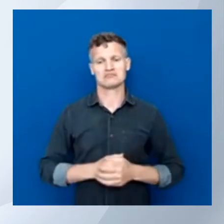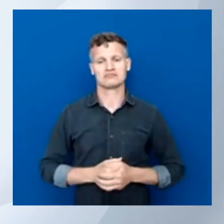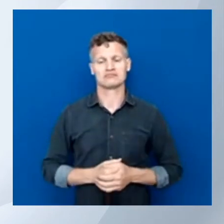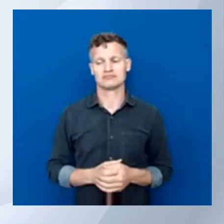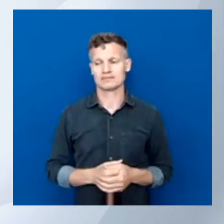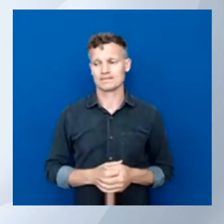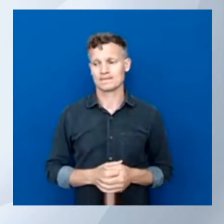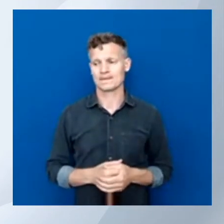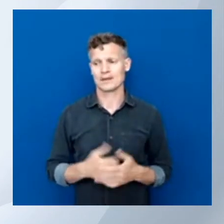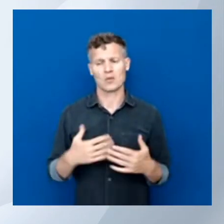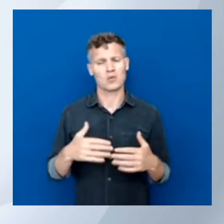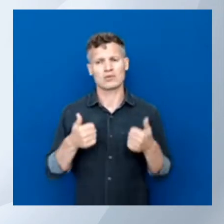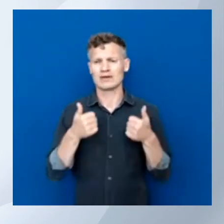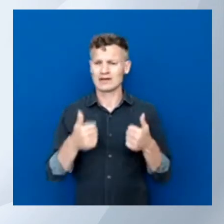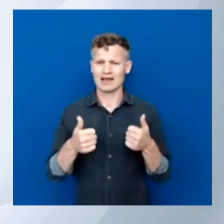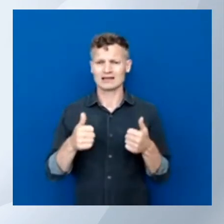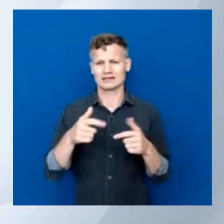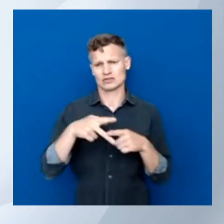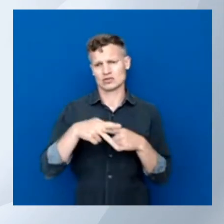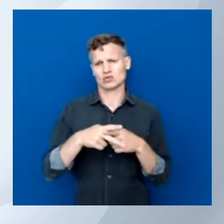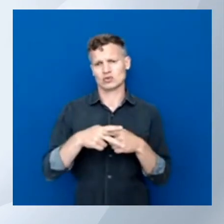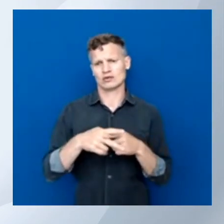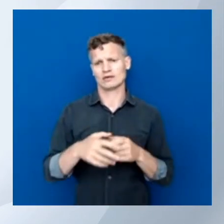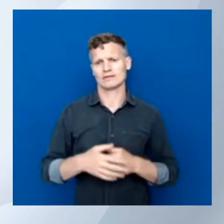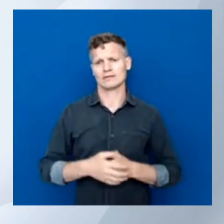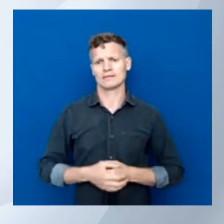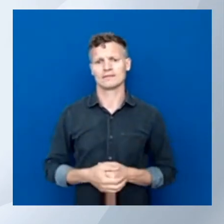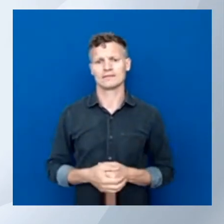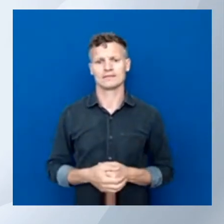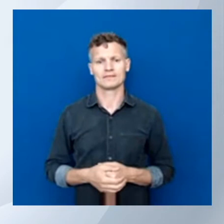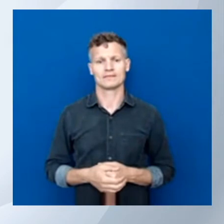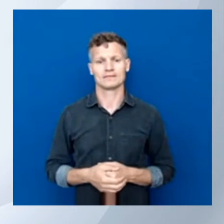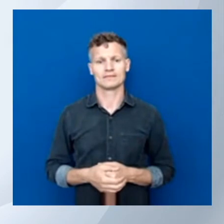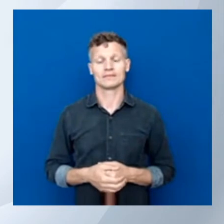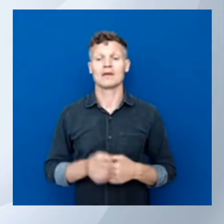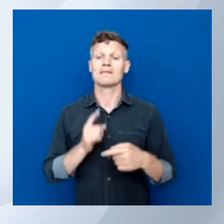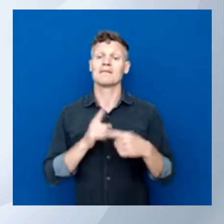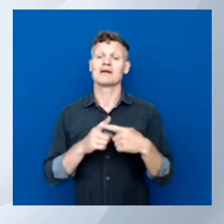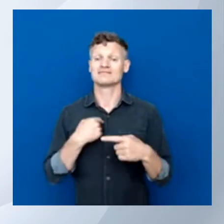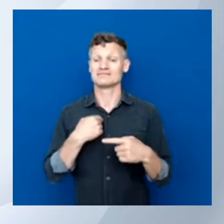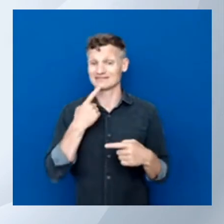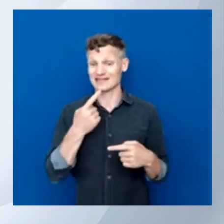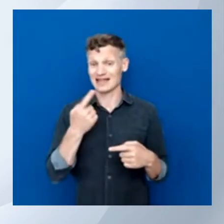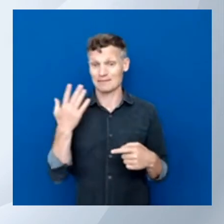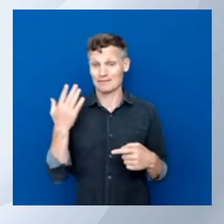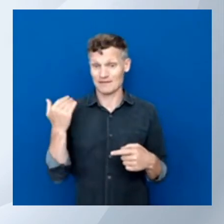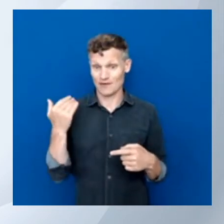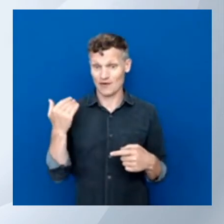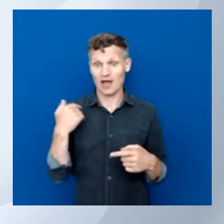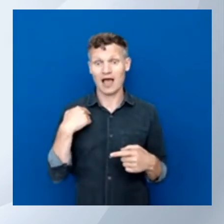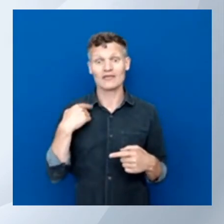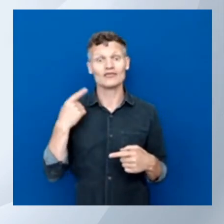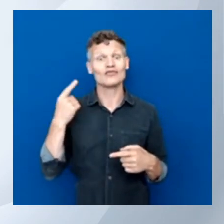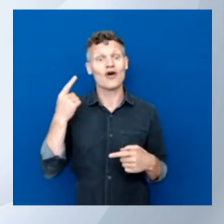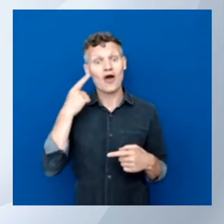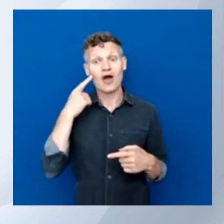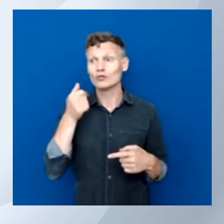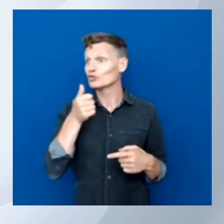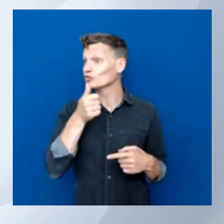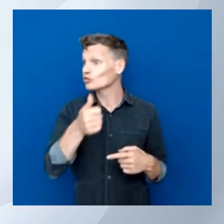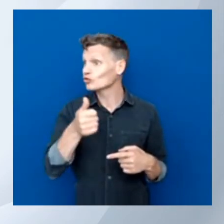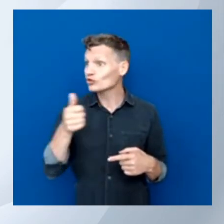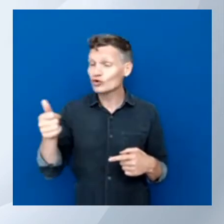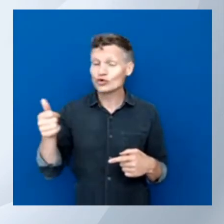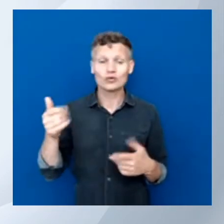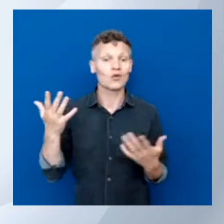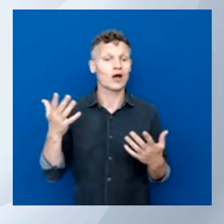really nice tool. I said as well, I promised to shout out any other vendors if they existed. So Cloudflare have a really good